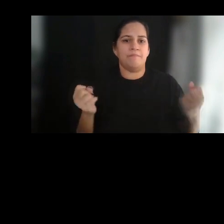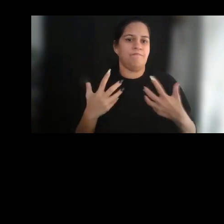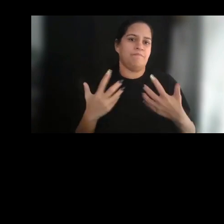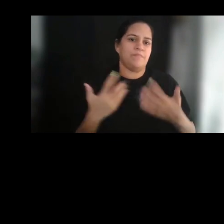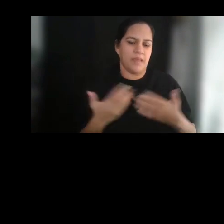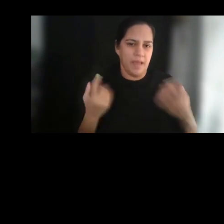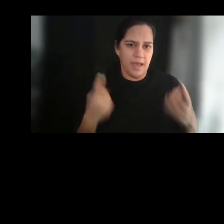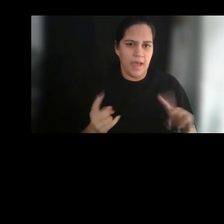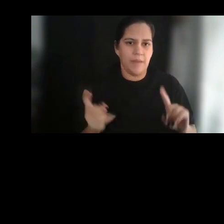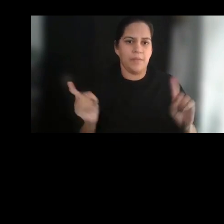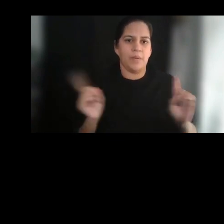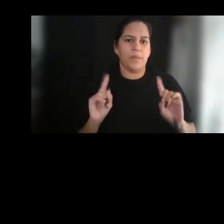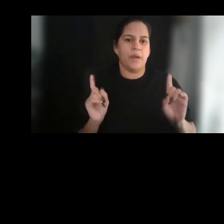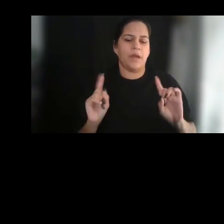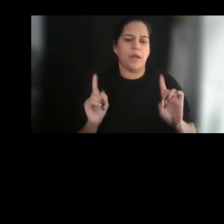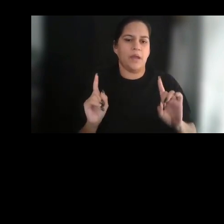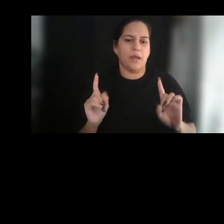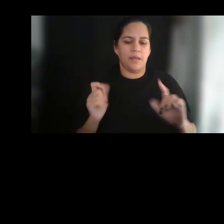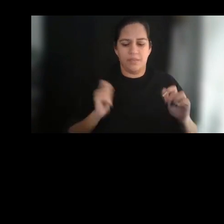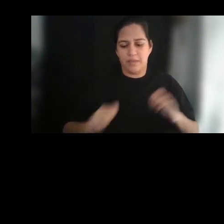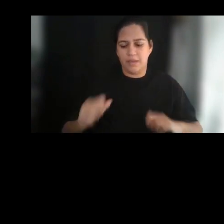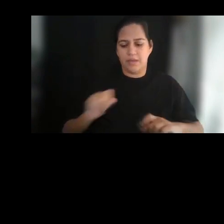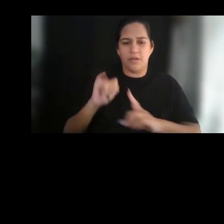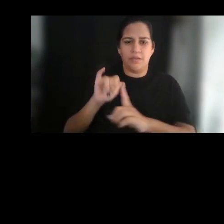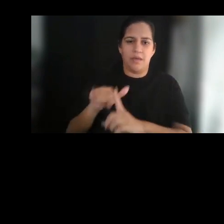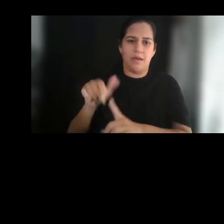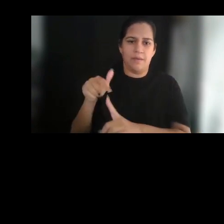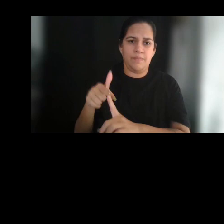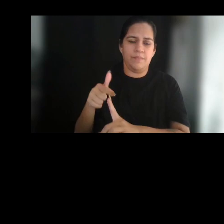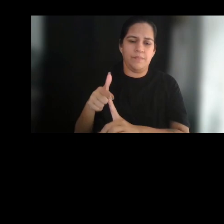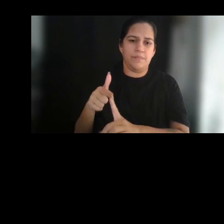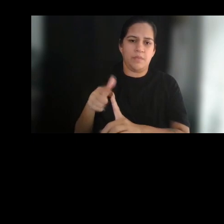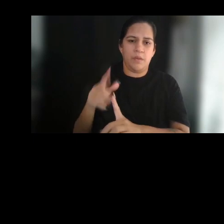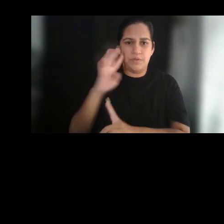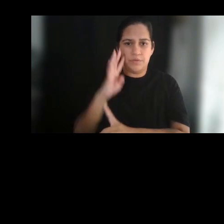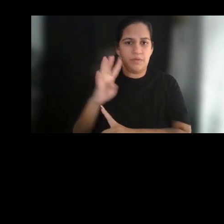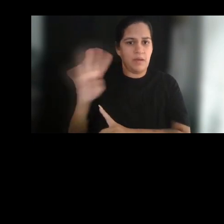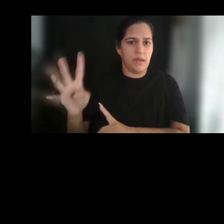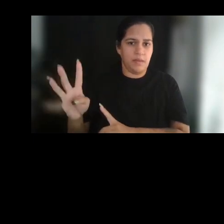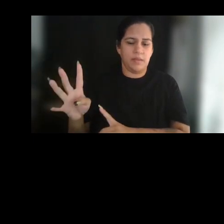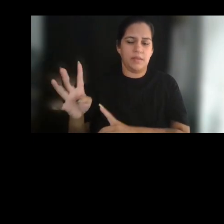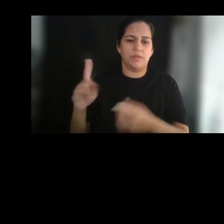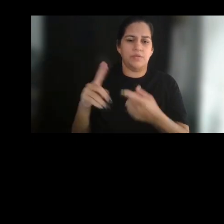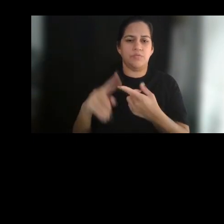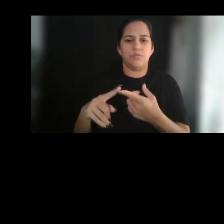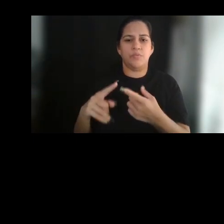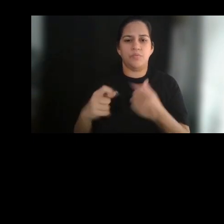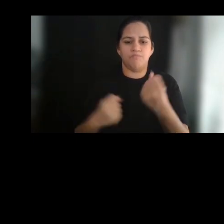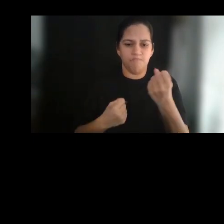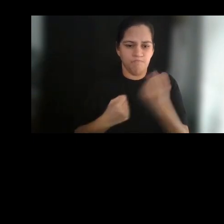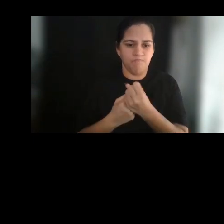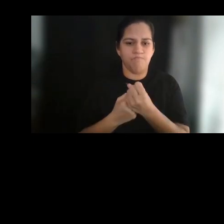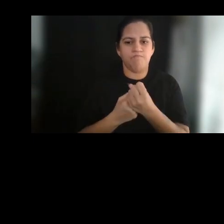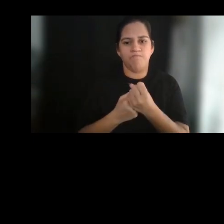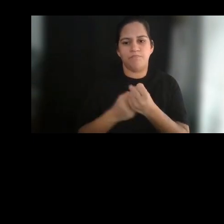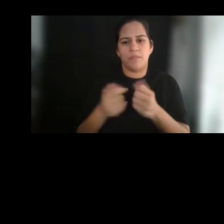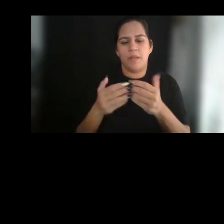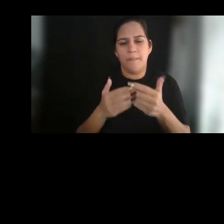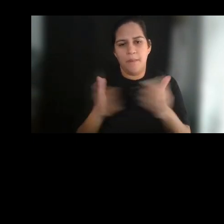a theater that was created to support the public of New York,